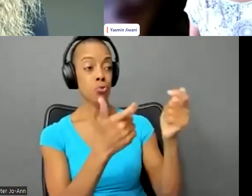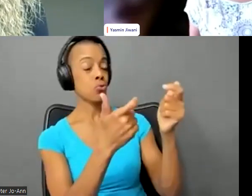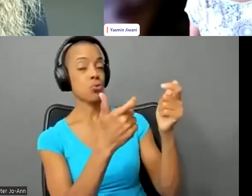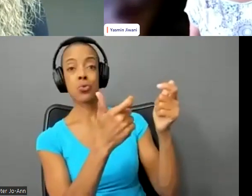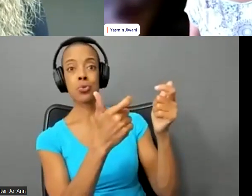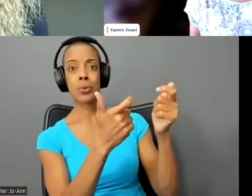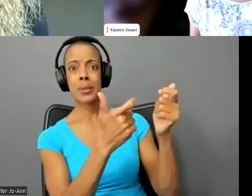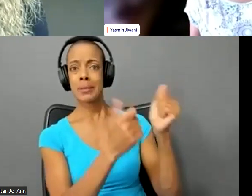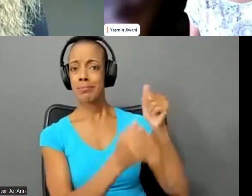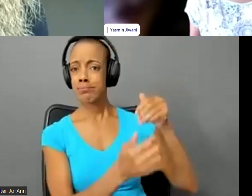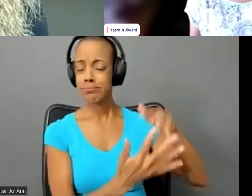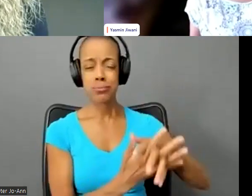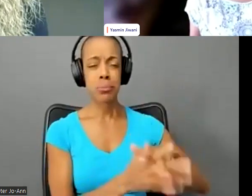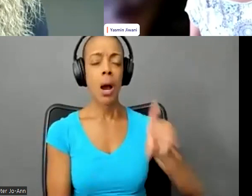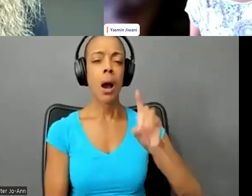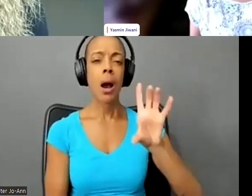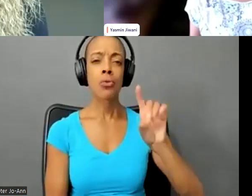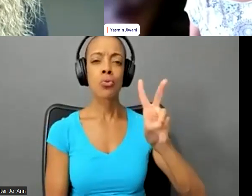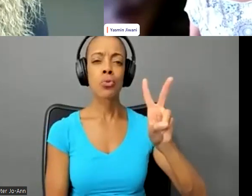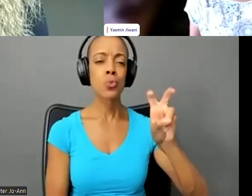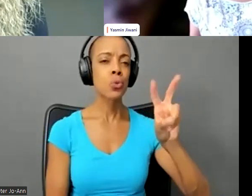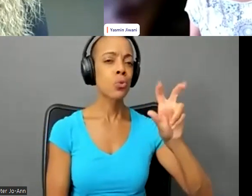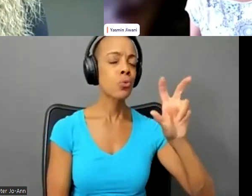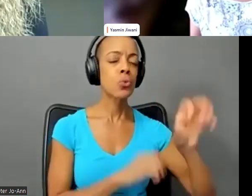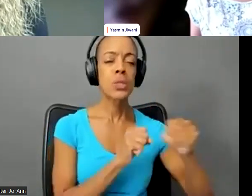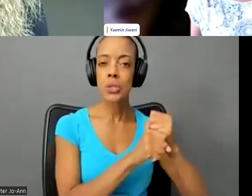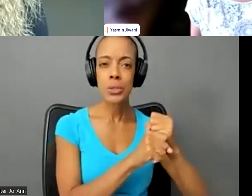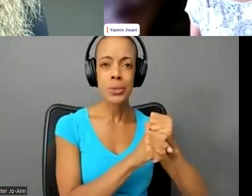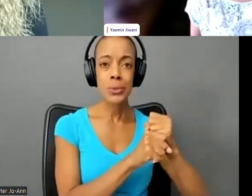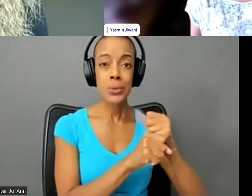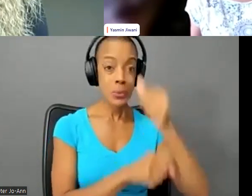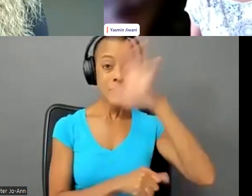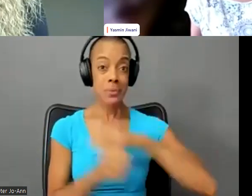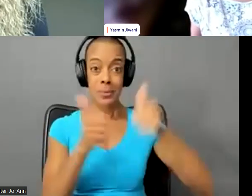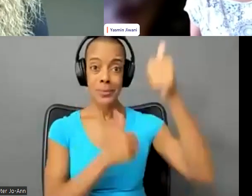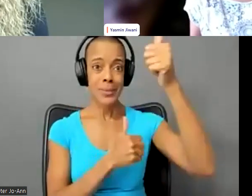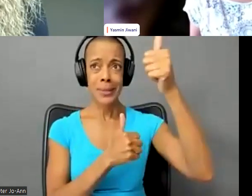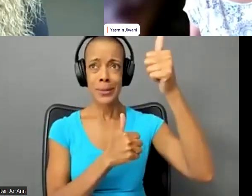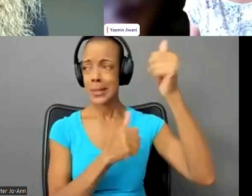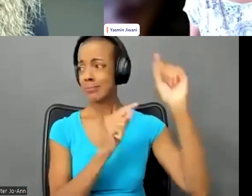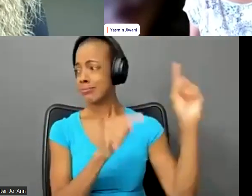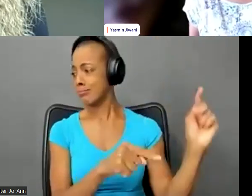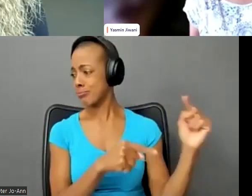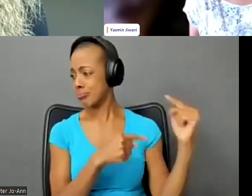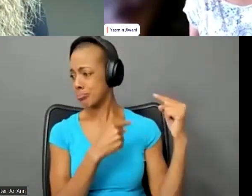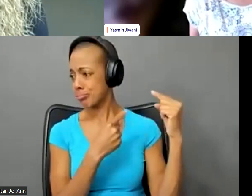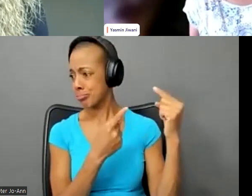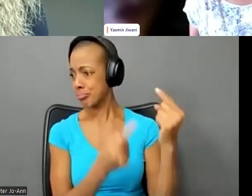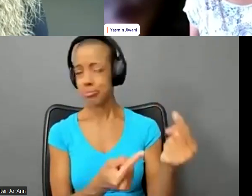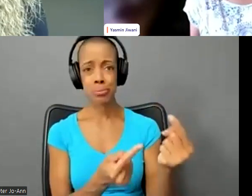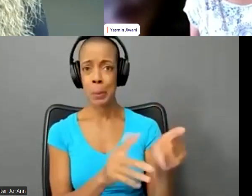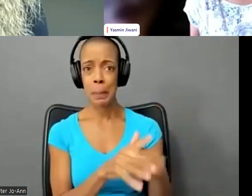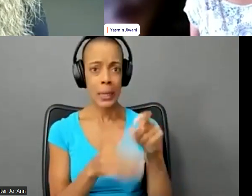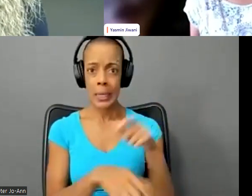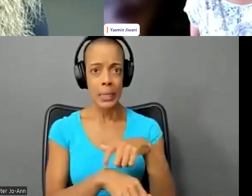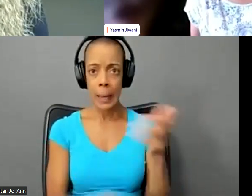place for hundreds of years. You know, patriarchy has been around for, you know, since time immemorial,